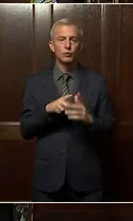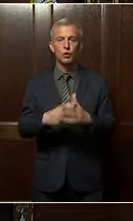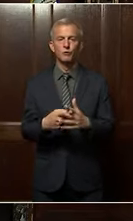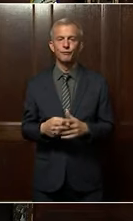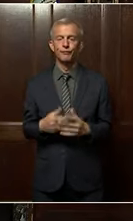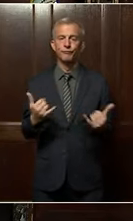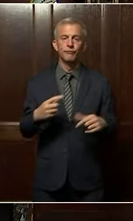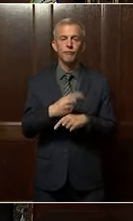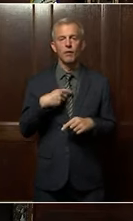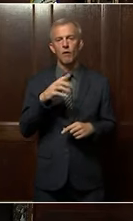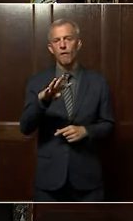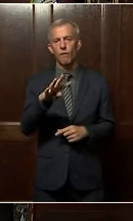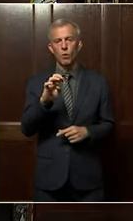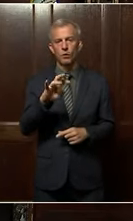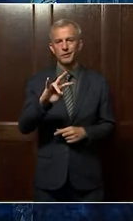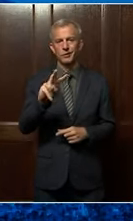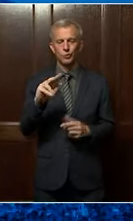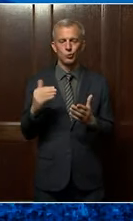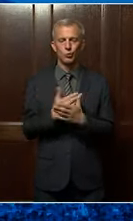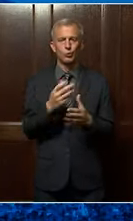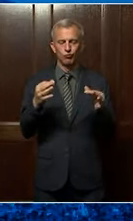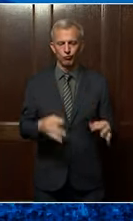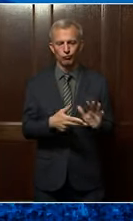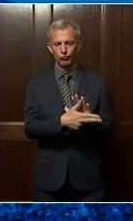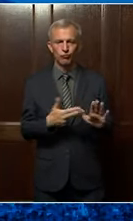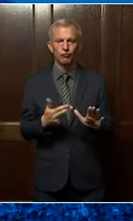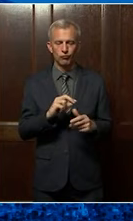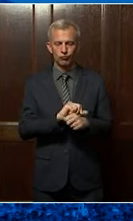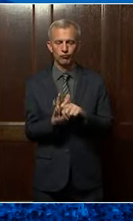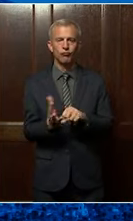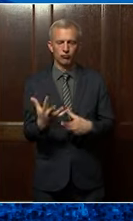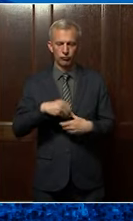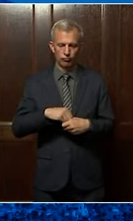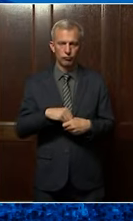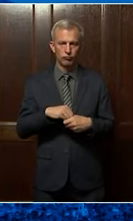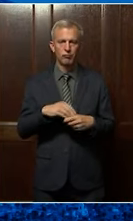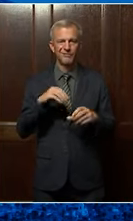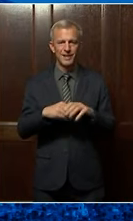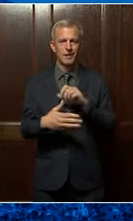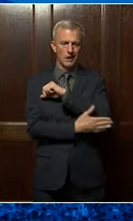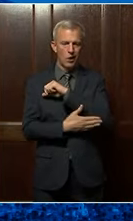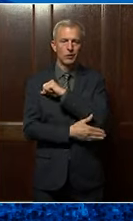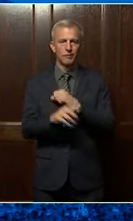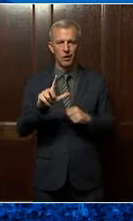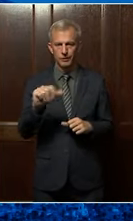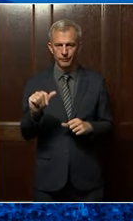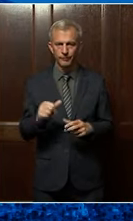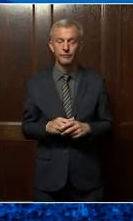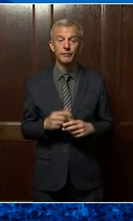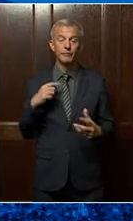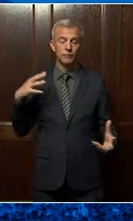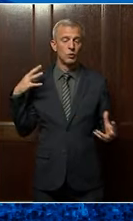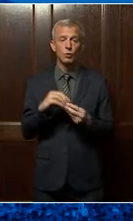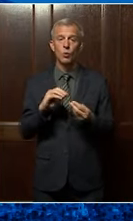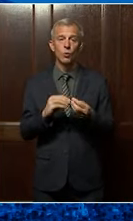Today, there were 472 new confirmed positive COVID-19 cases in the county of Los Angeles, bringing our total